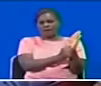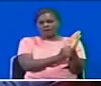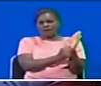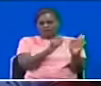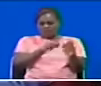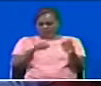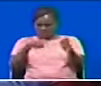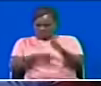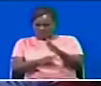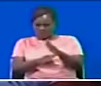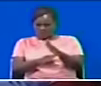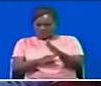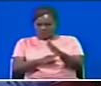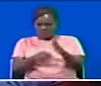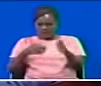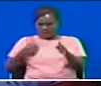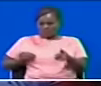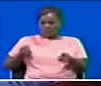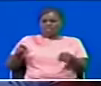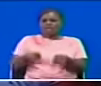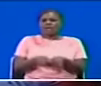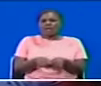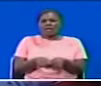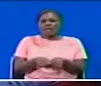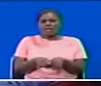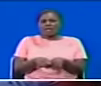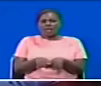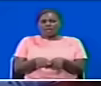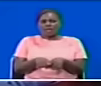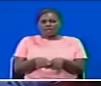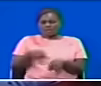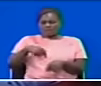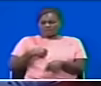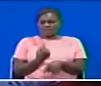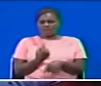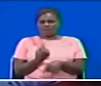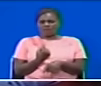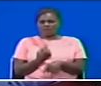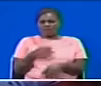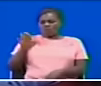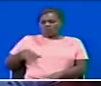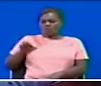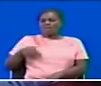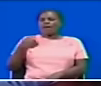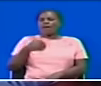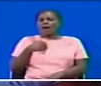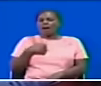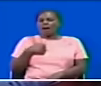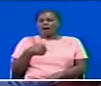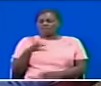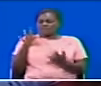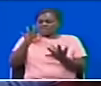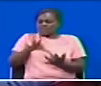the hall, there was a sisterhood there. There was a sense that we as women have a